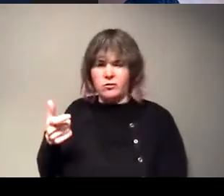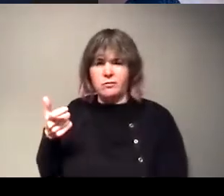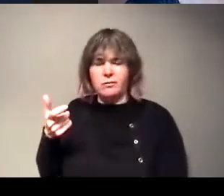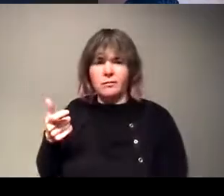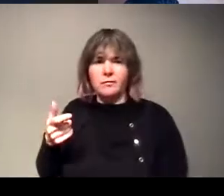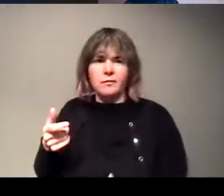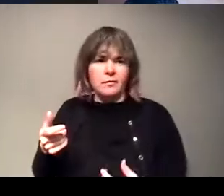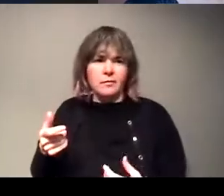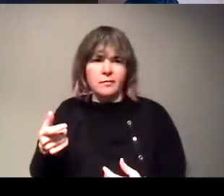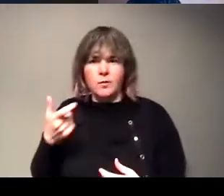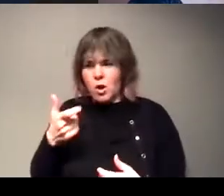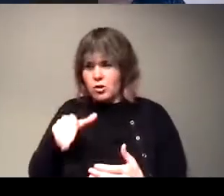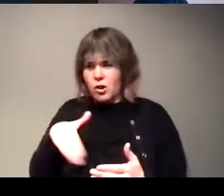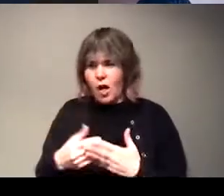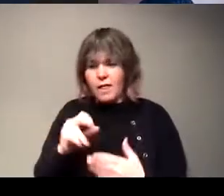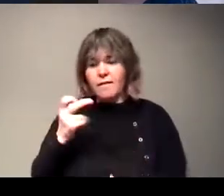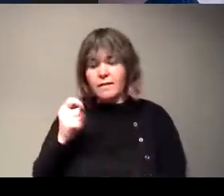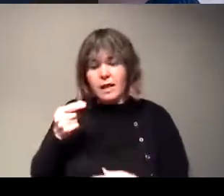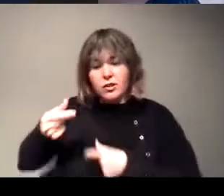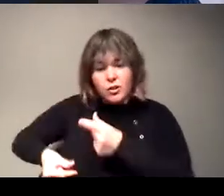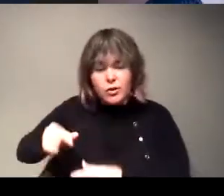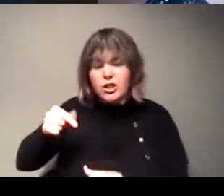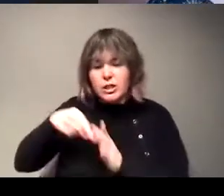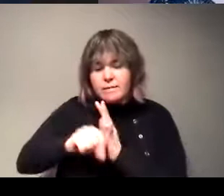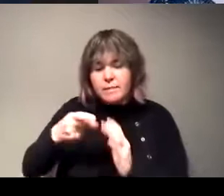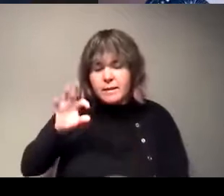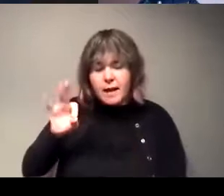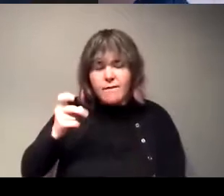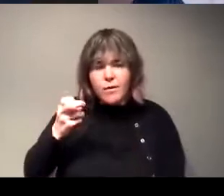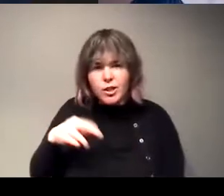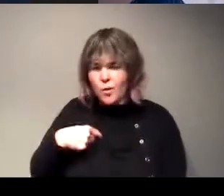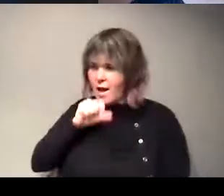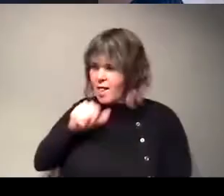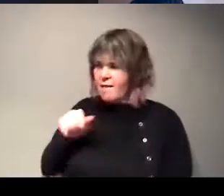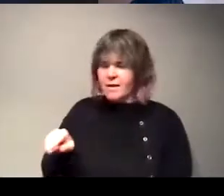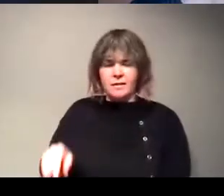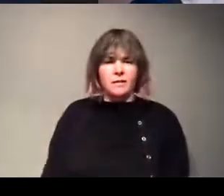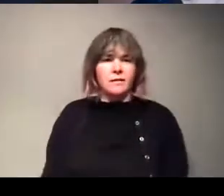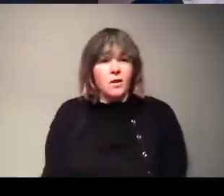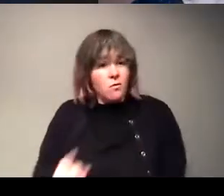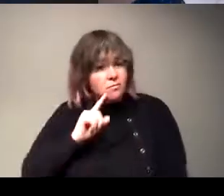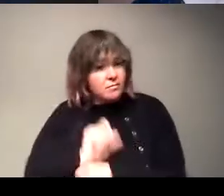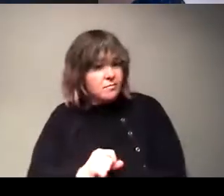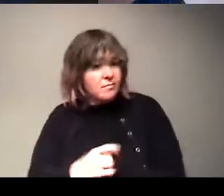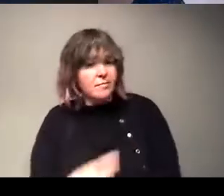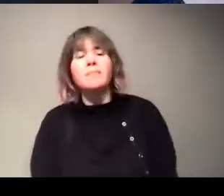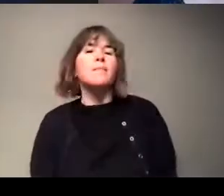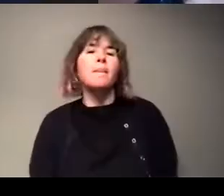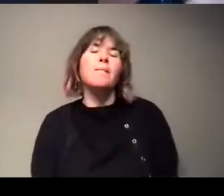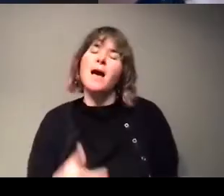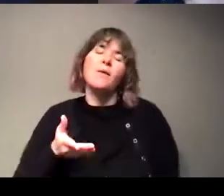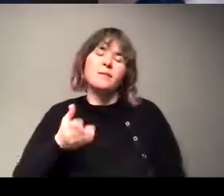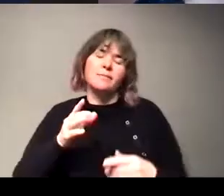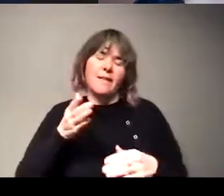watched all of Next Generation and Deep Space Nine and Voyager, and I was like, I love this. So that was true. But that was well after I was in grad